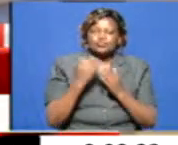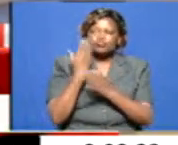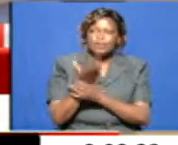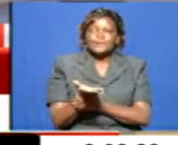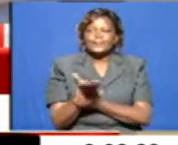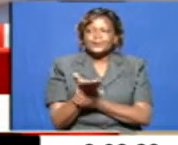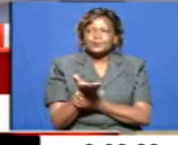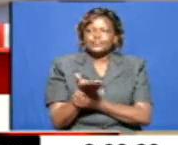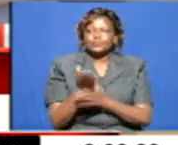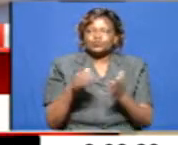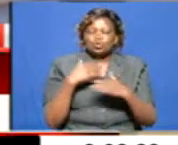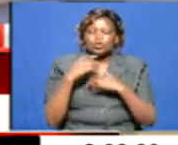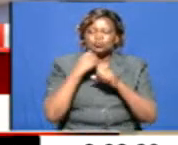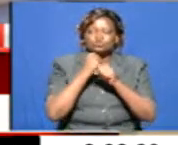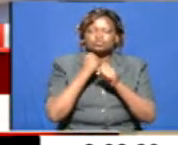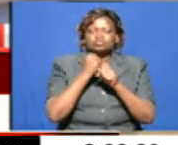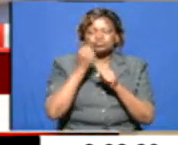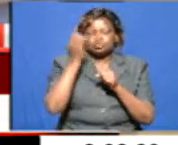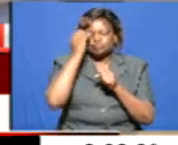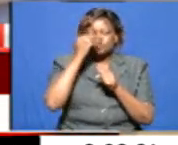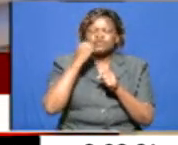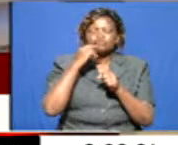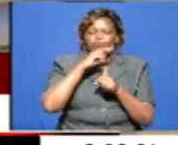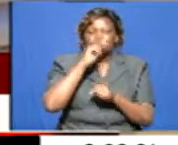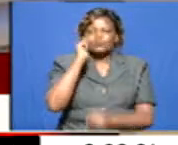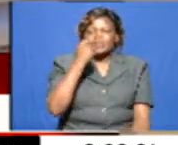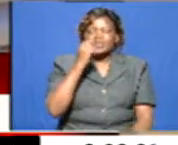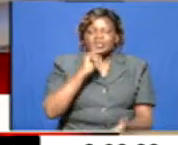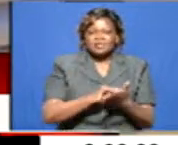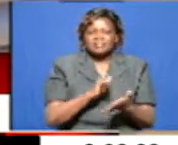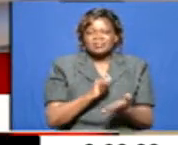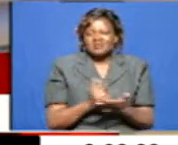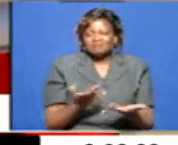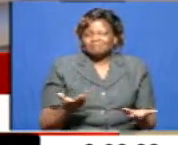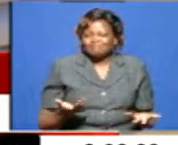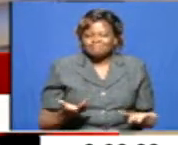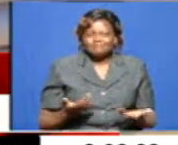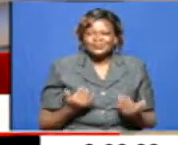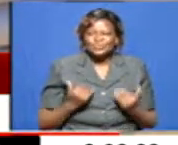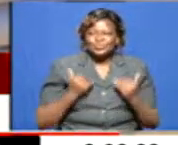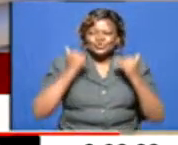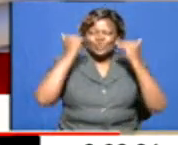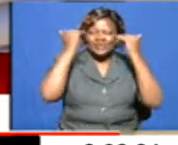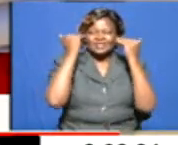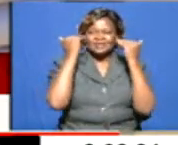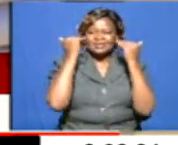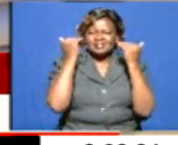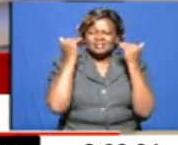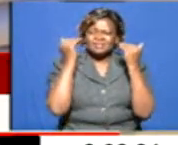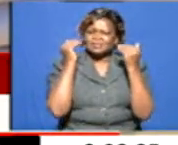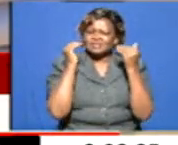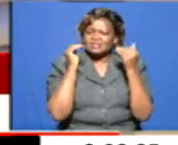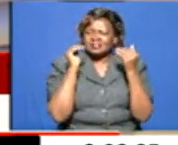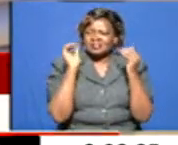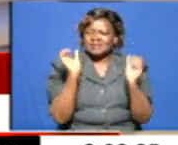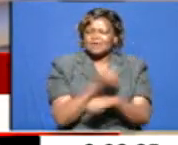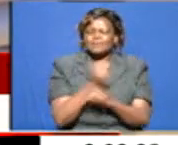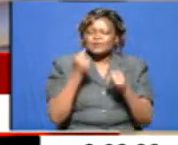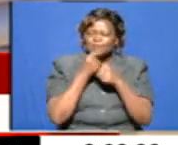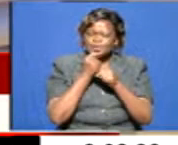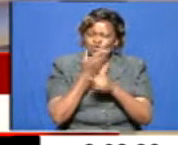to all students of this nation that there is no amount of stress that can make you